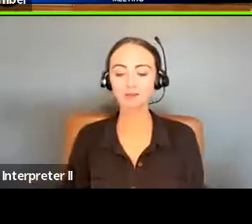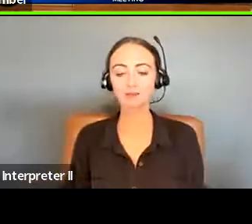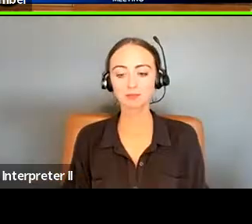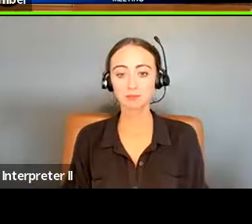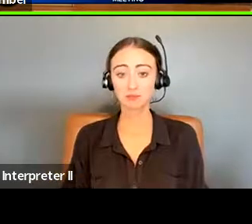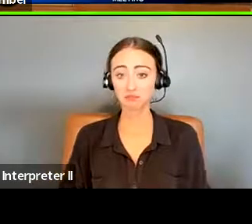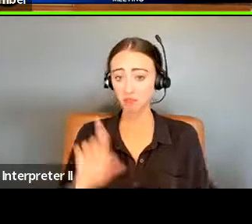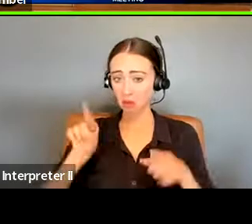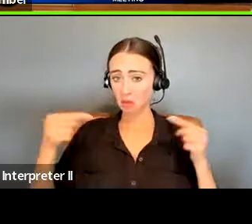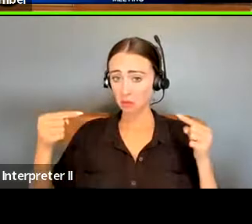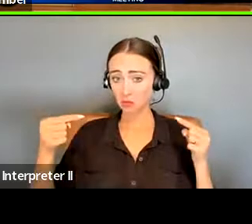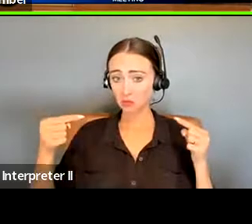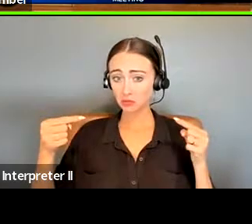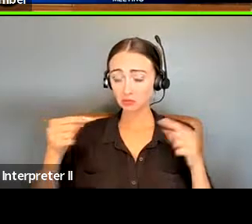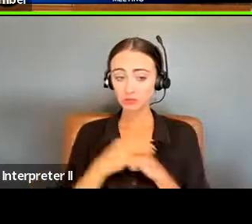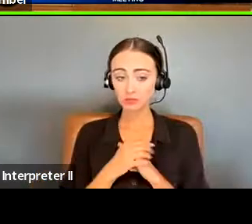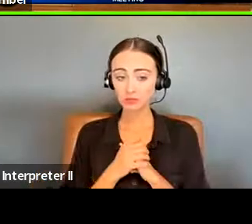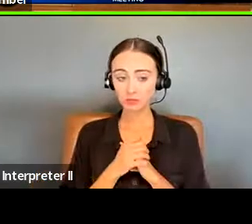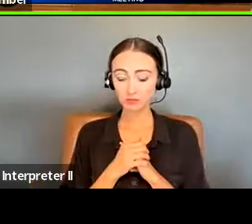Opposed?